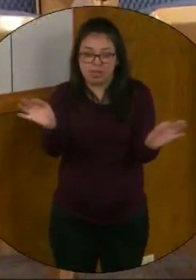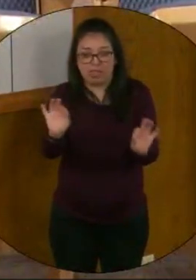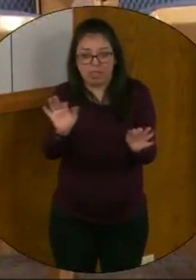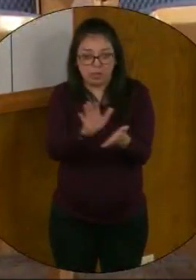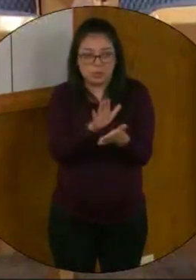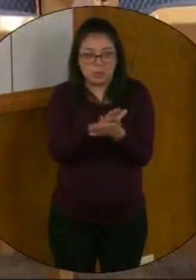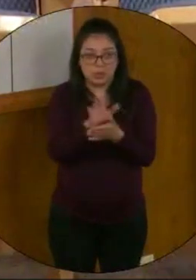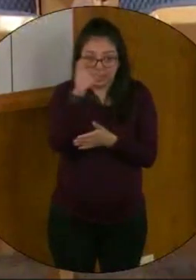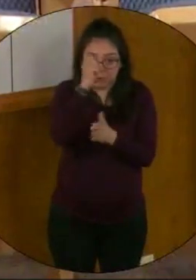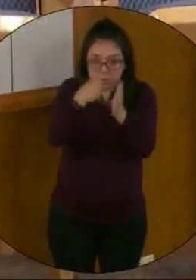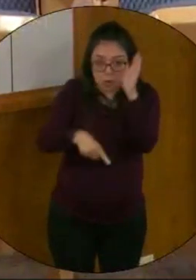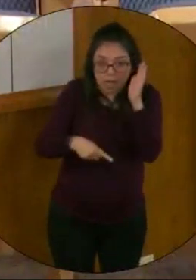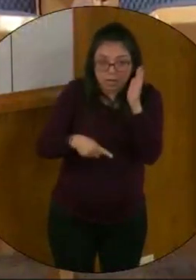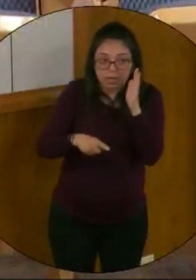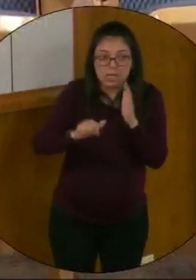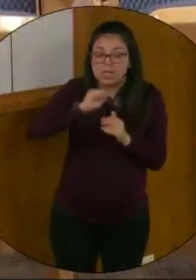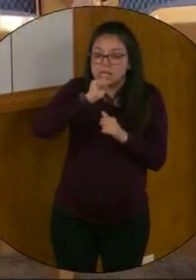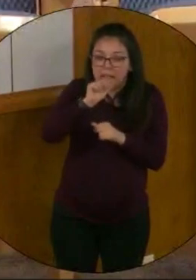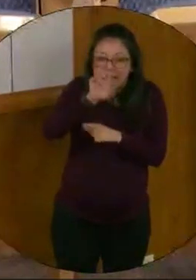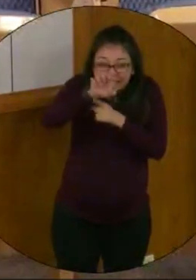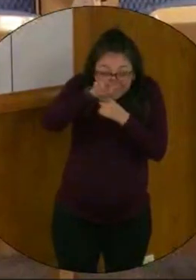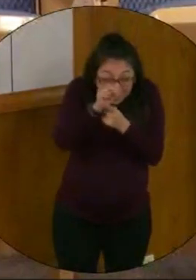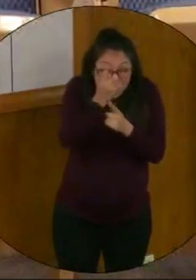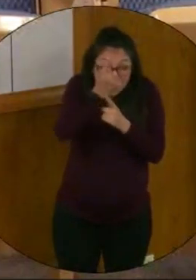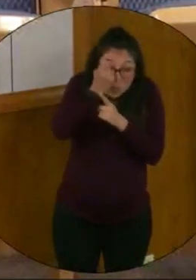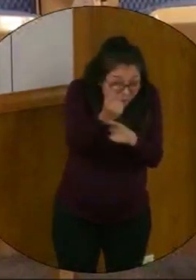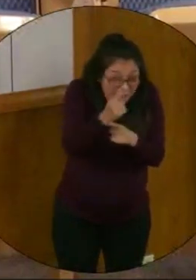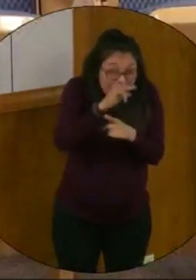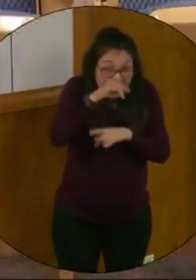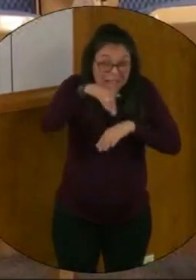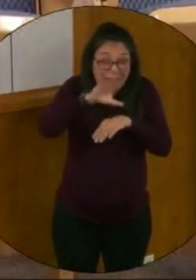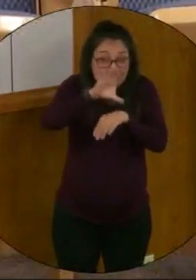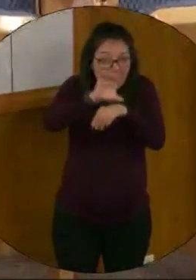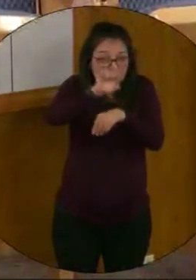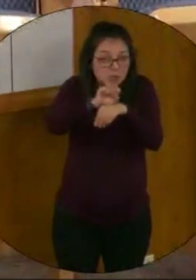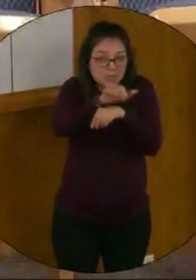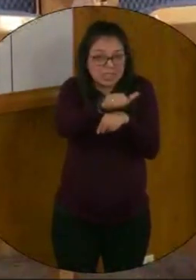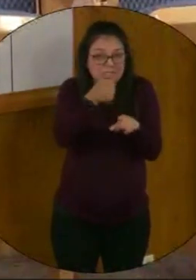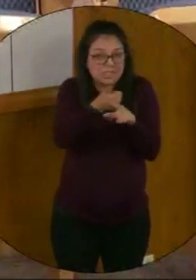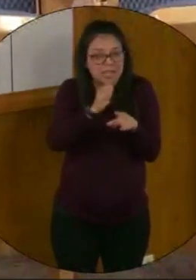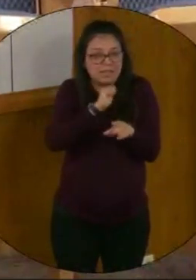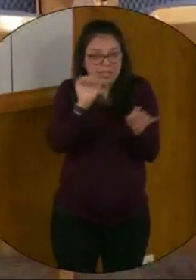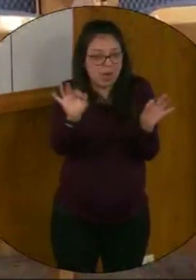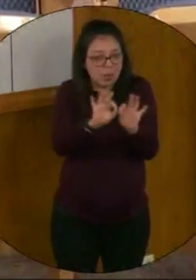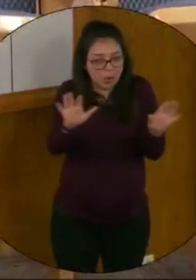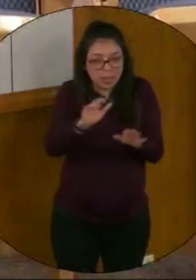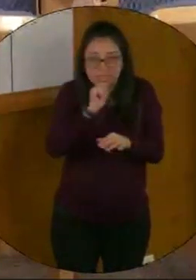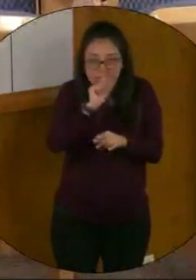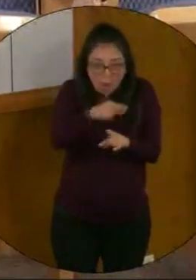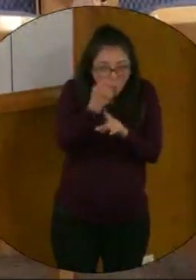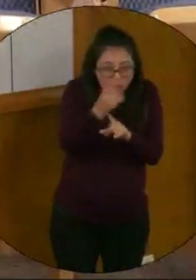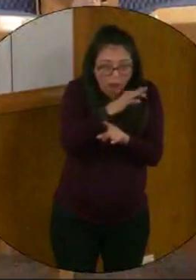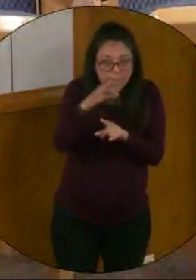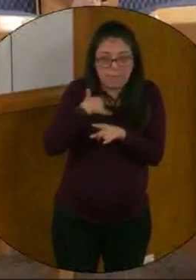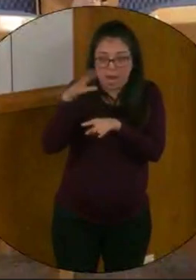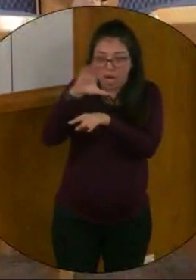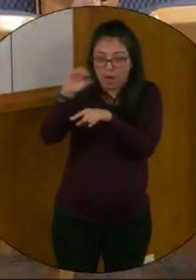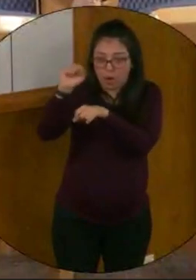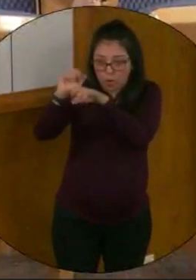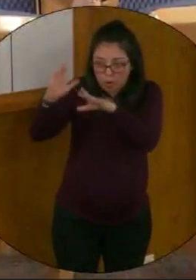what? Not a single kid at Canyon Springs is worthless. Not a single one of my coworkers